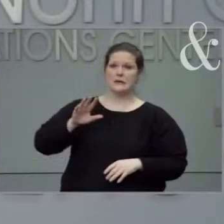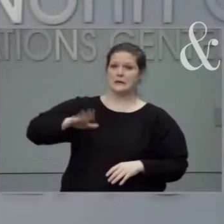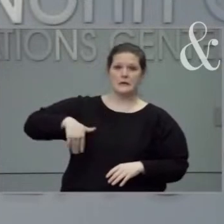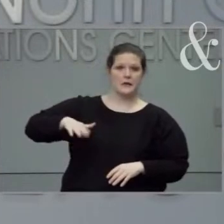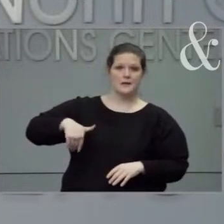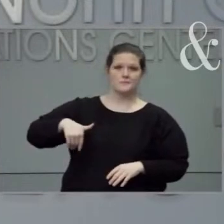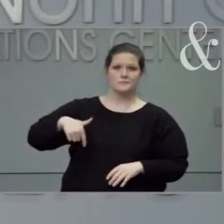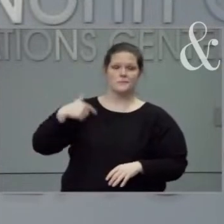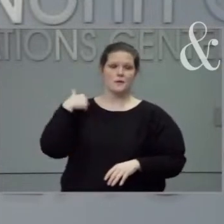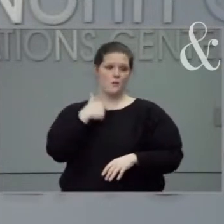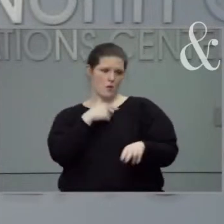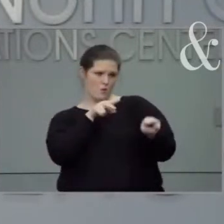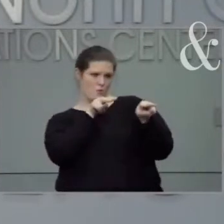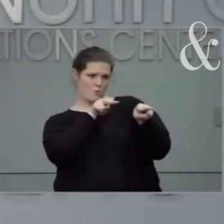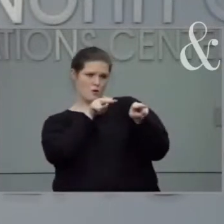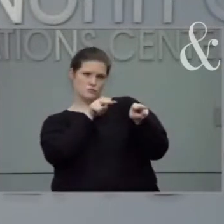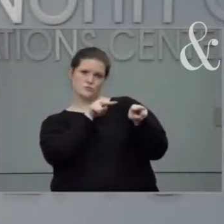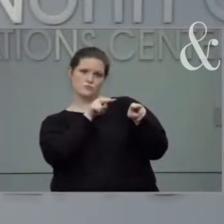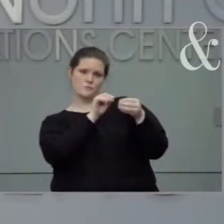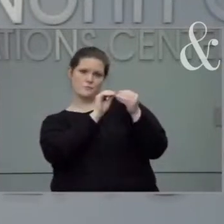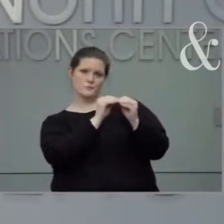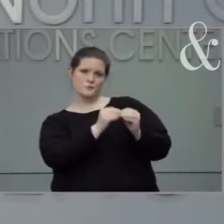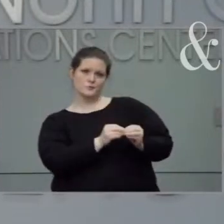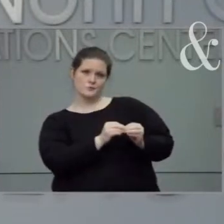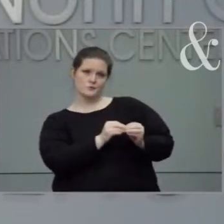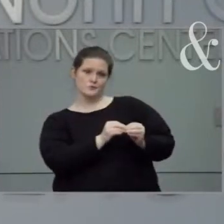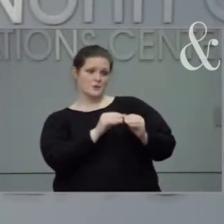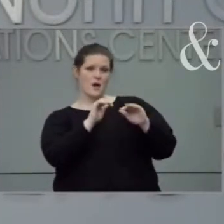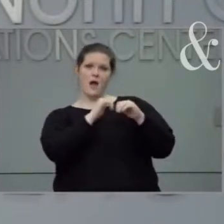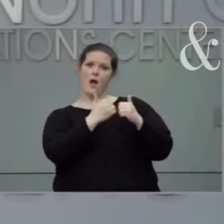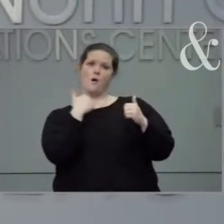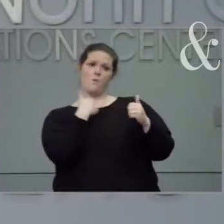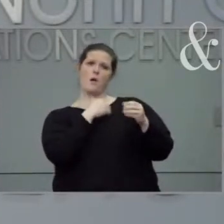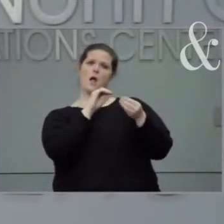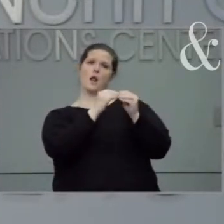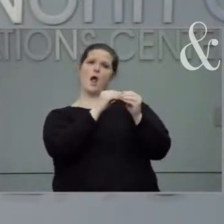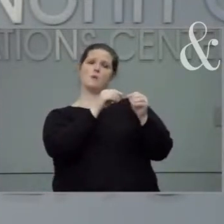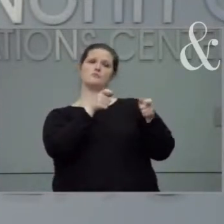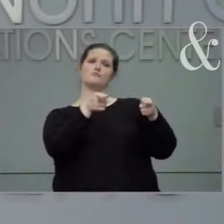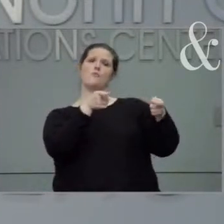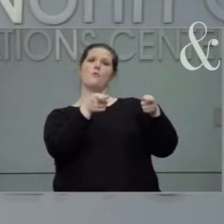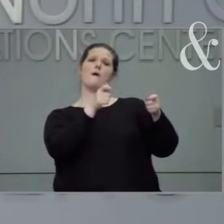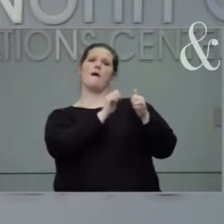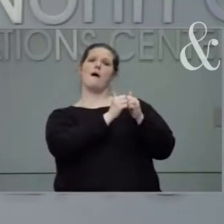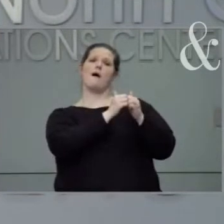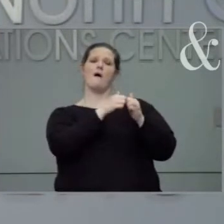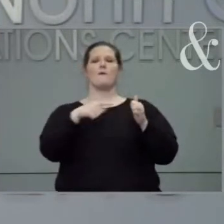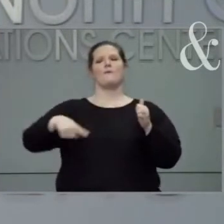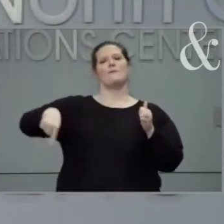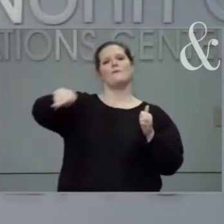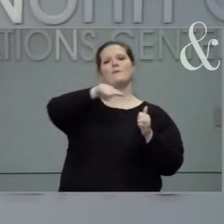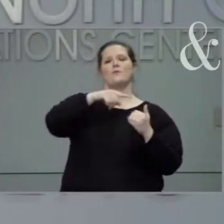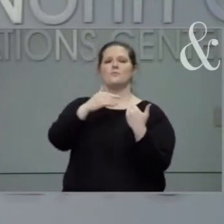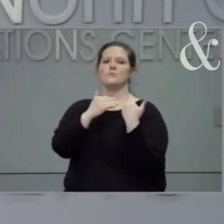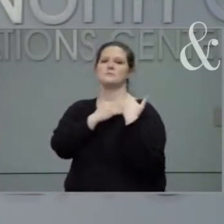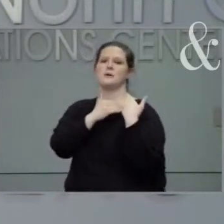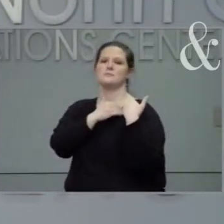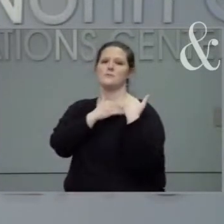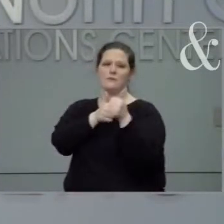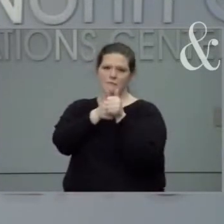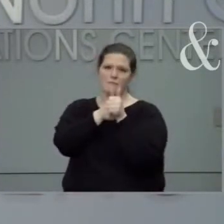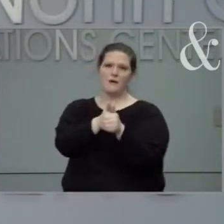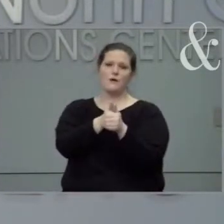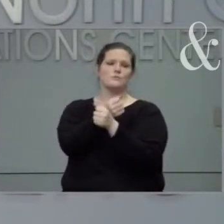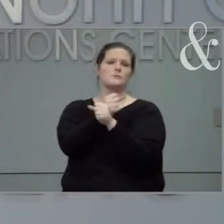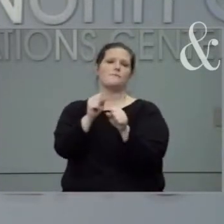check while we ease restrictions if people act responsibly and follow safety protocols. That